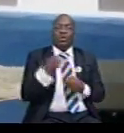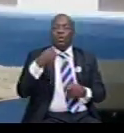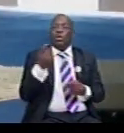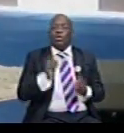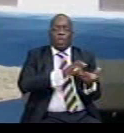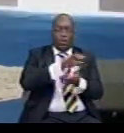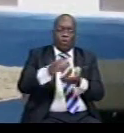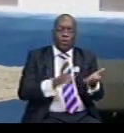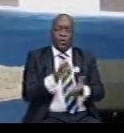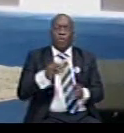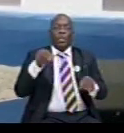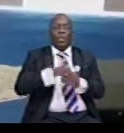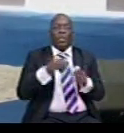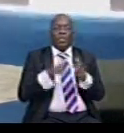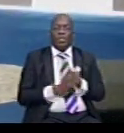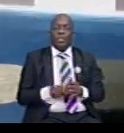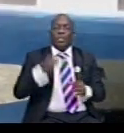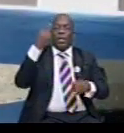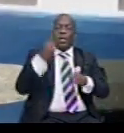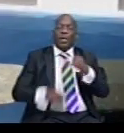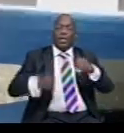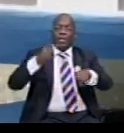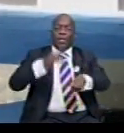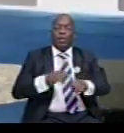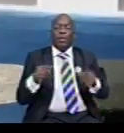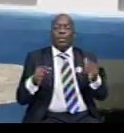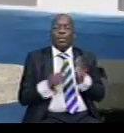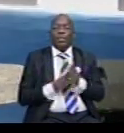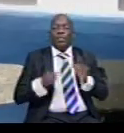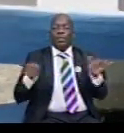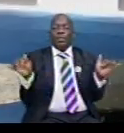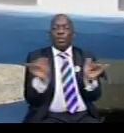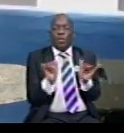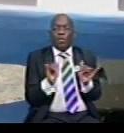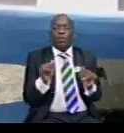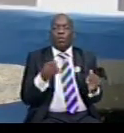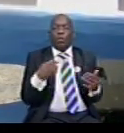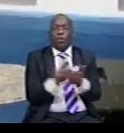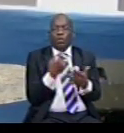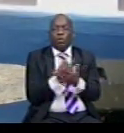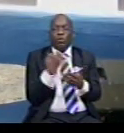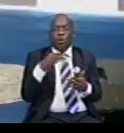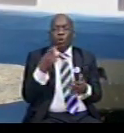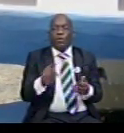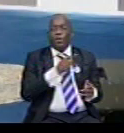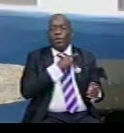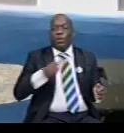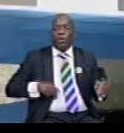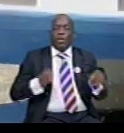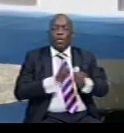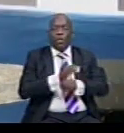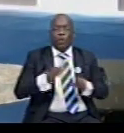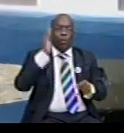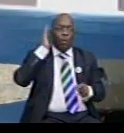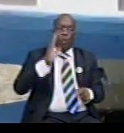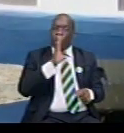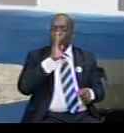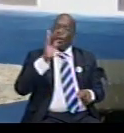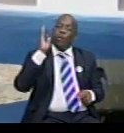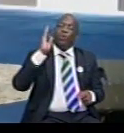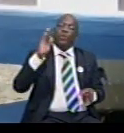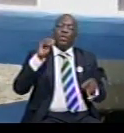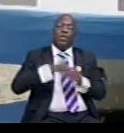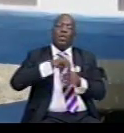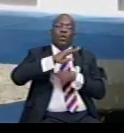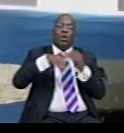this end time, this same gospel of the kingdom shall be preached in all the world for